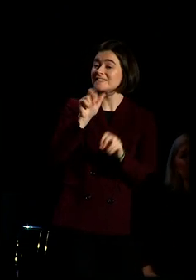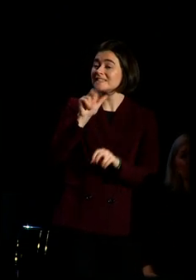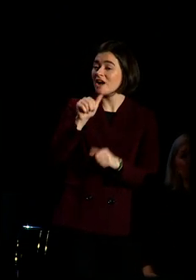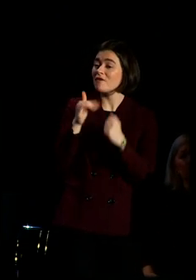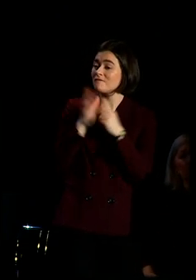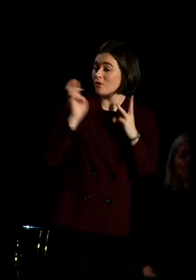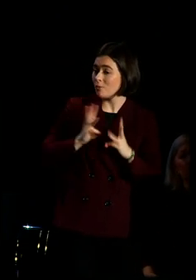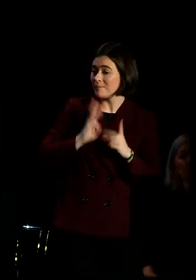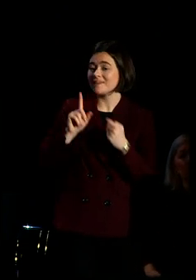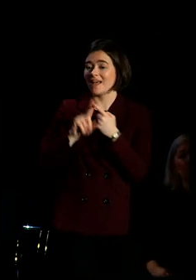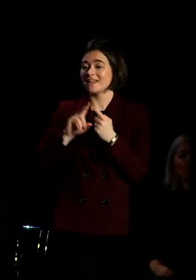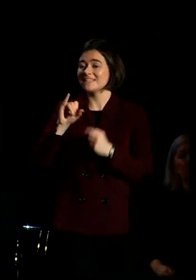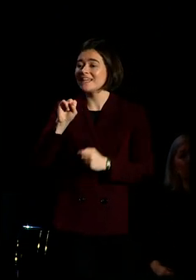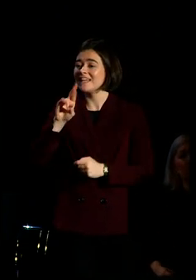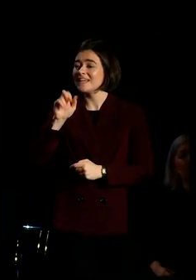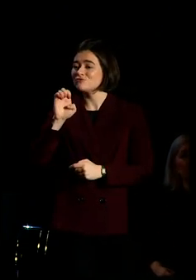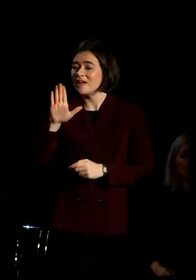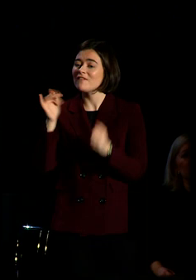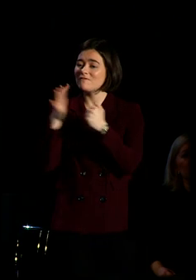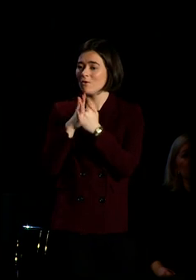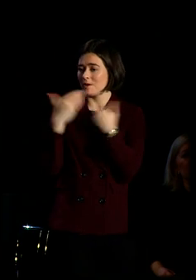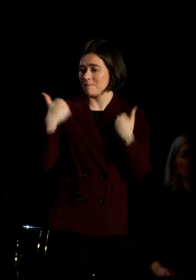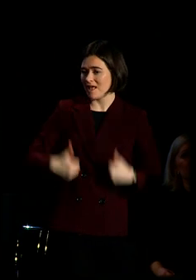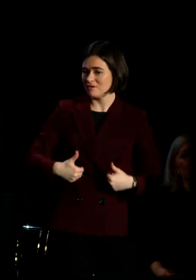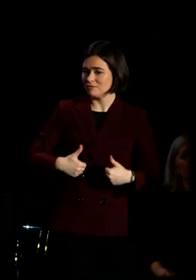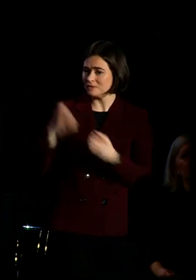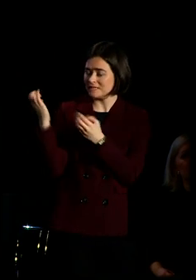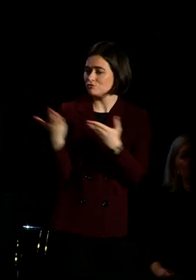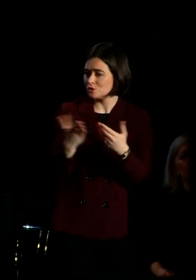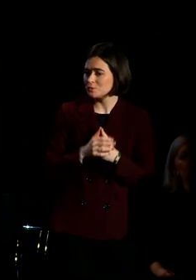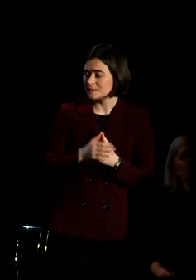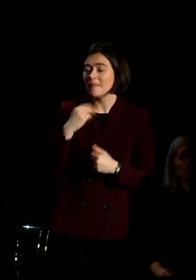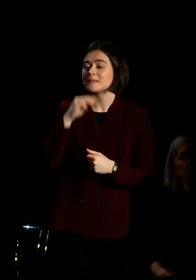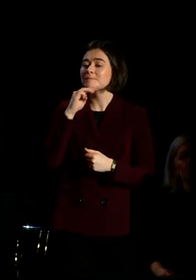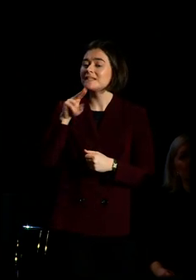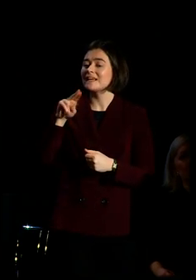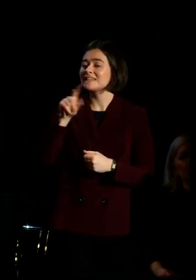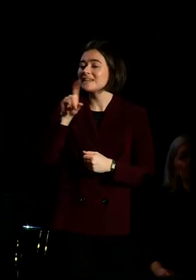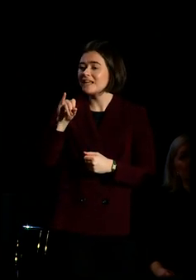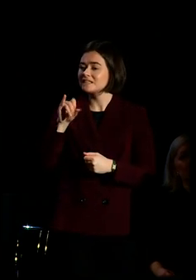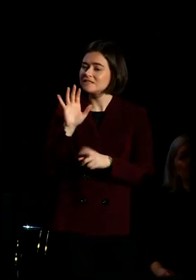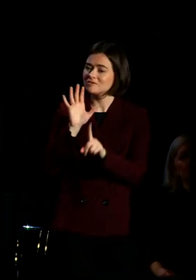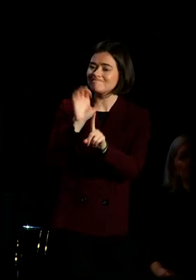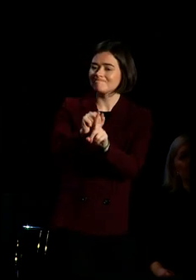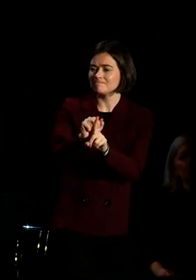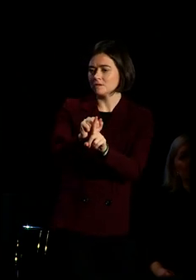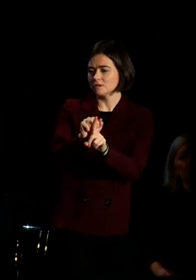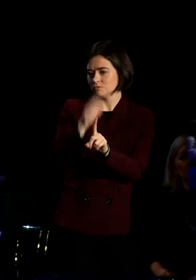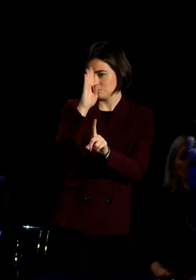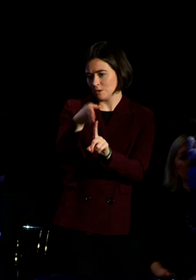males were introduced. This enabled the Nazi police to easily identify Jews.